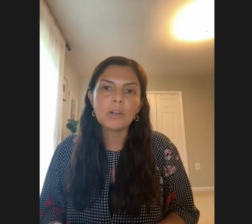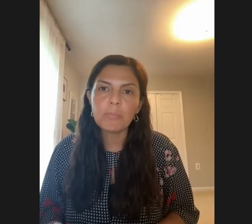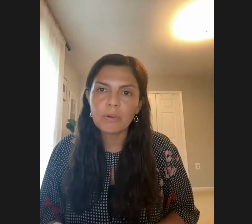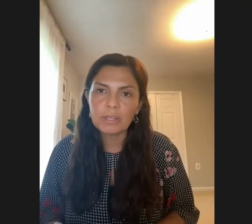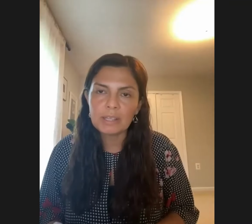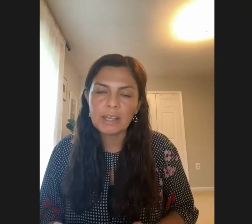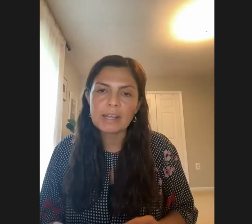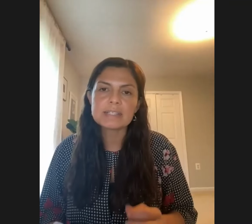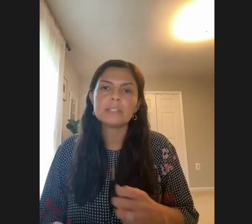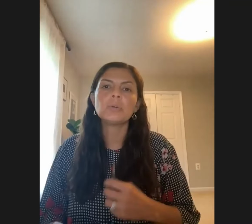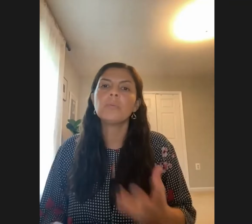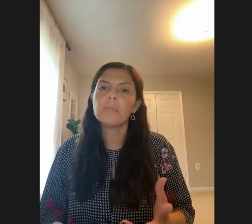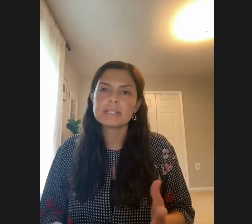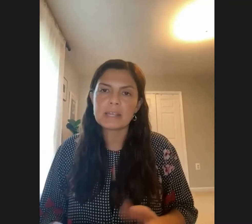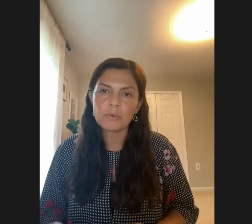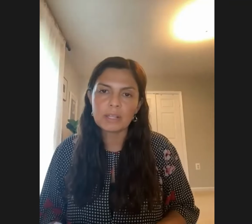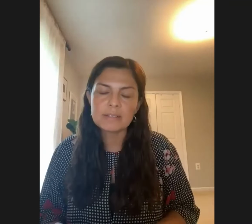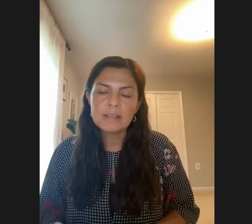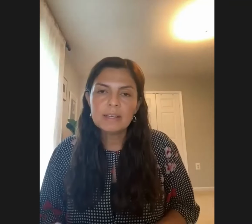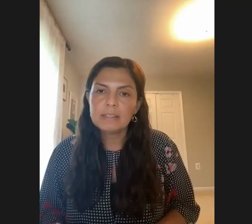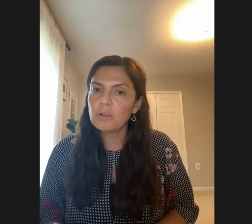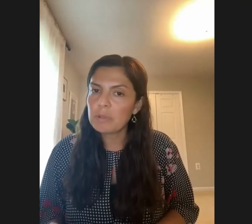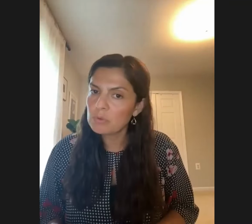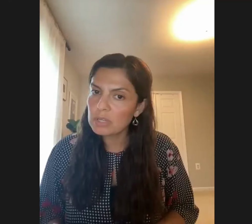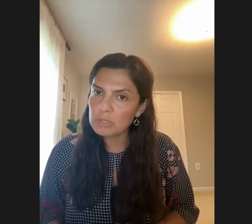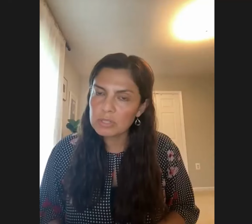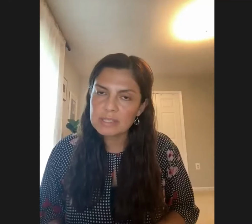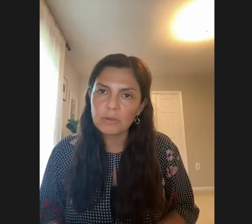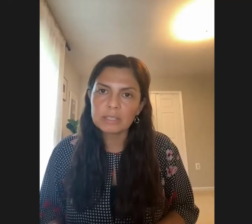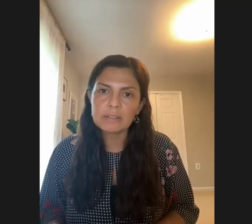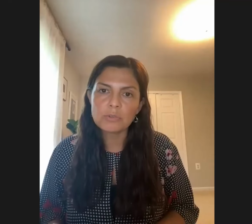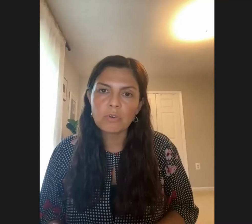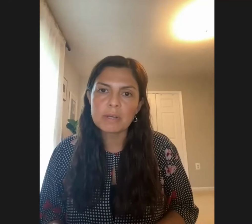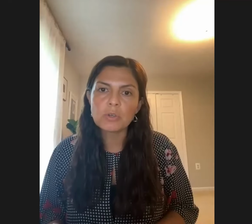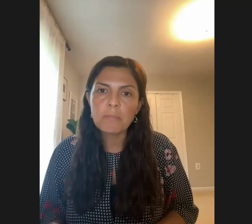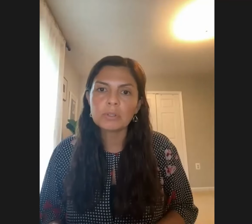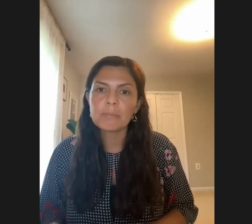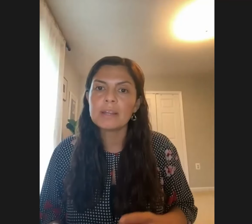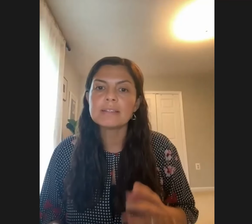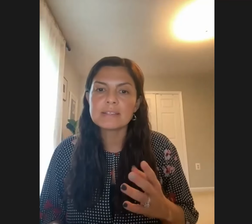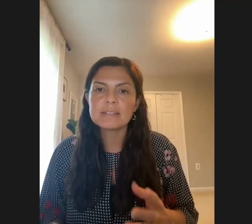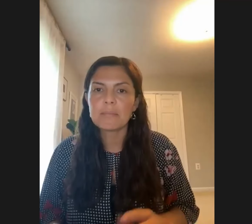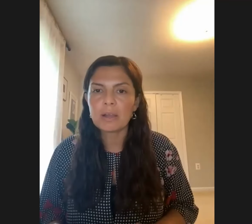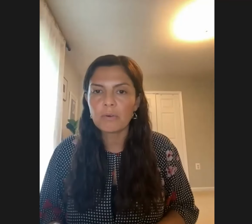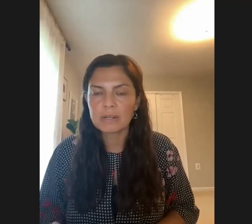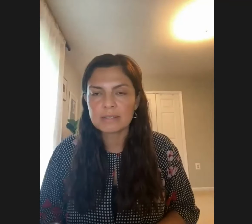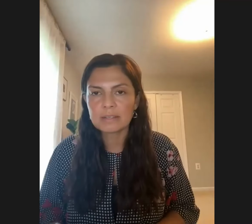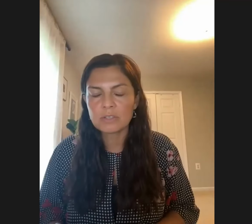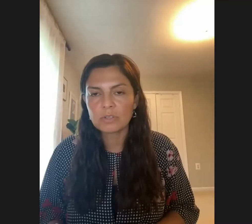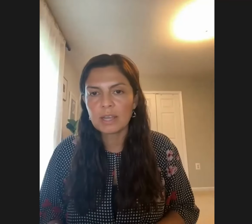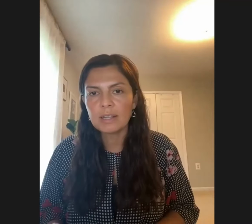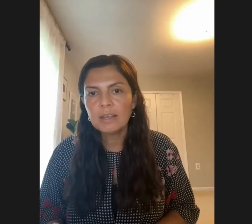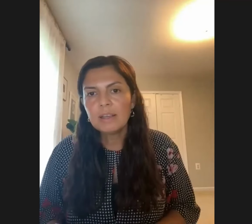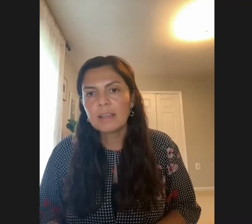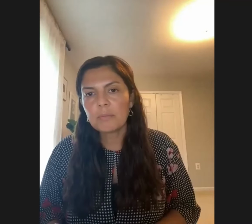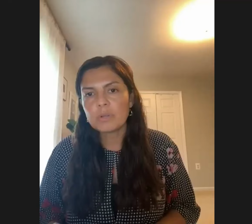issue of active participation of indigenous peoples, both as providers of the very healthcare services in their training, but also in